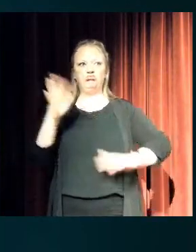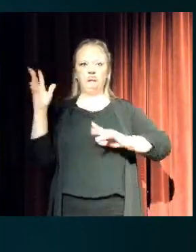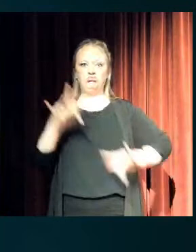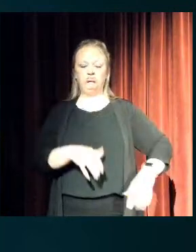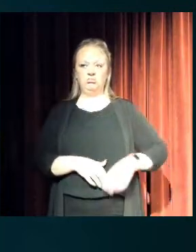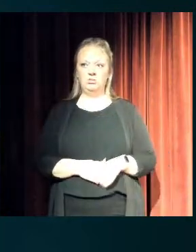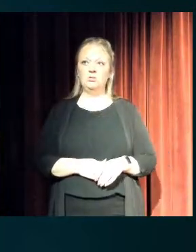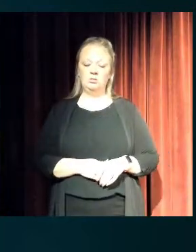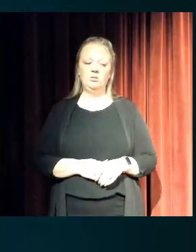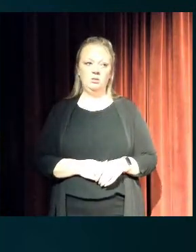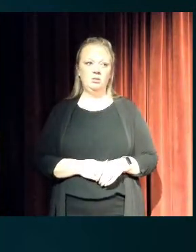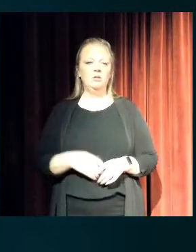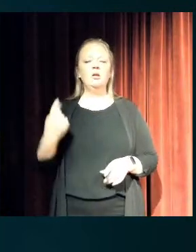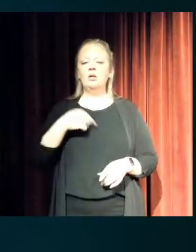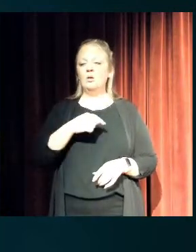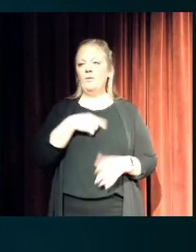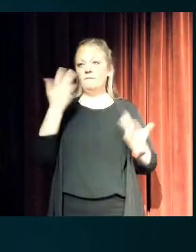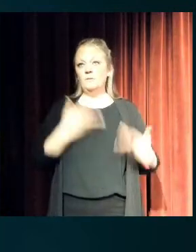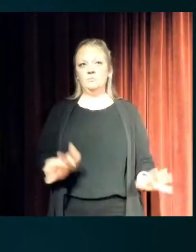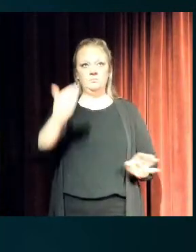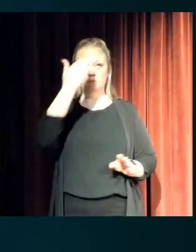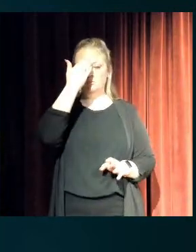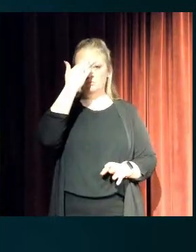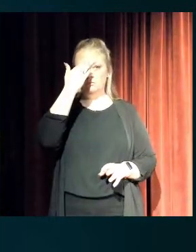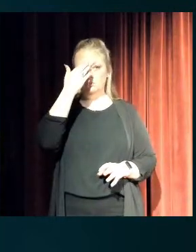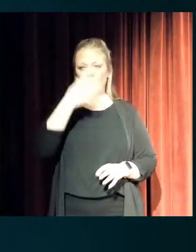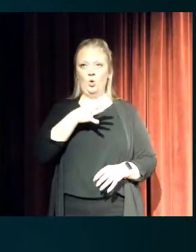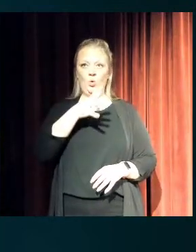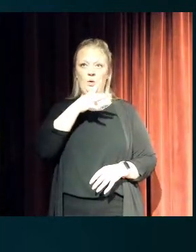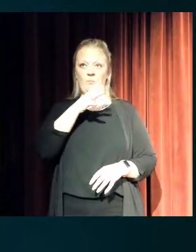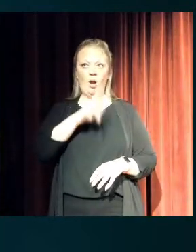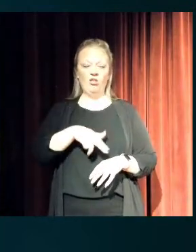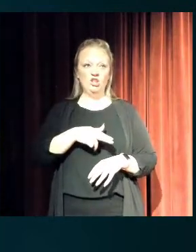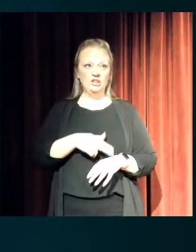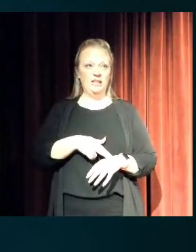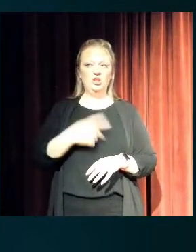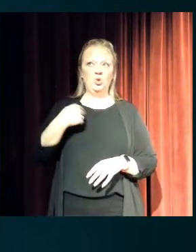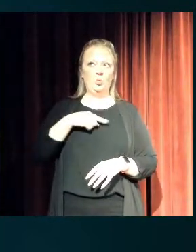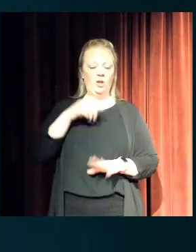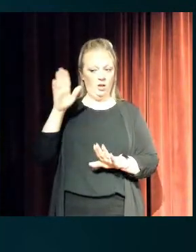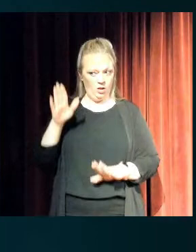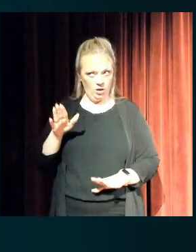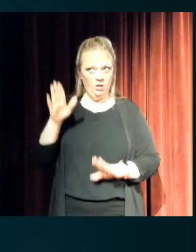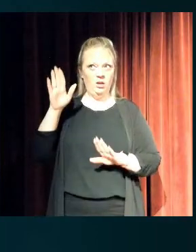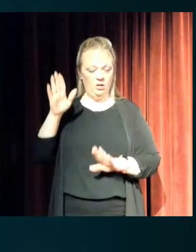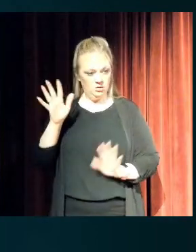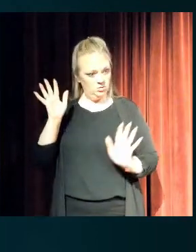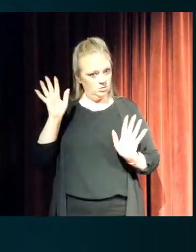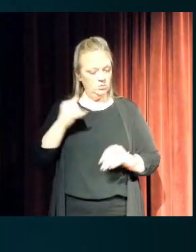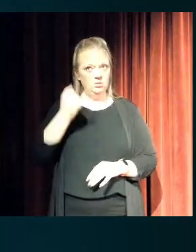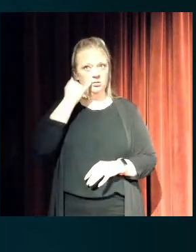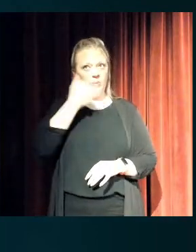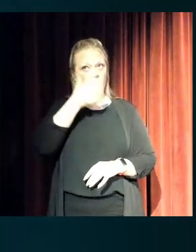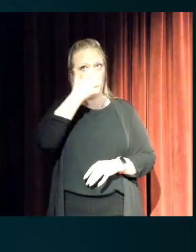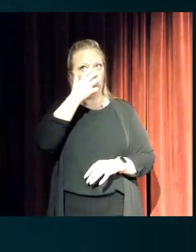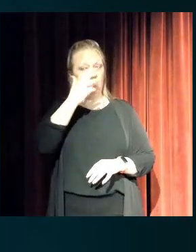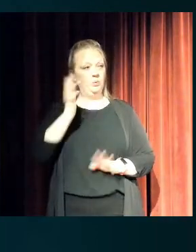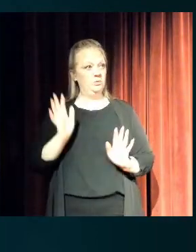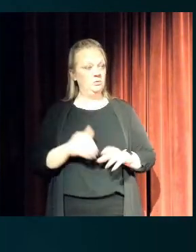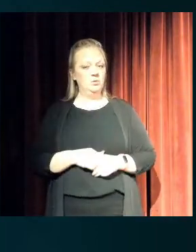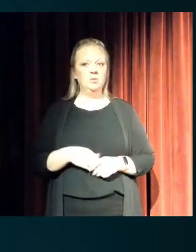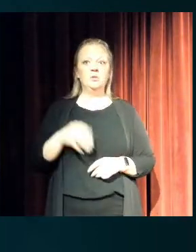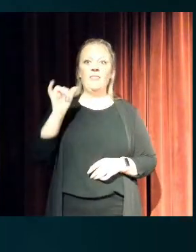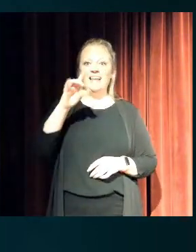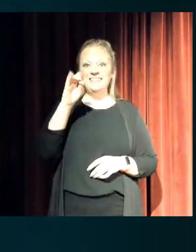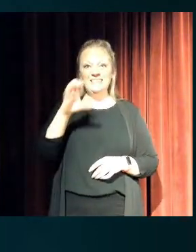we all know too well, we can be at the mercy of Mother Nature when her wrath is fully unleashed. The December blizzard